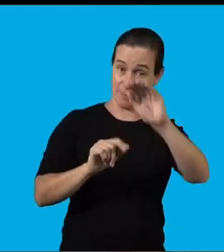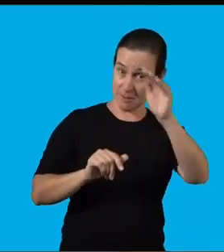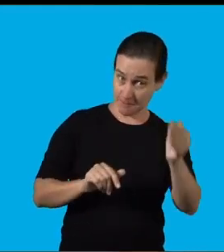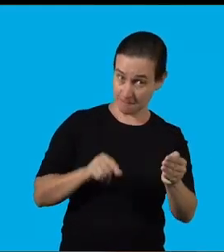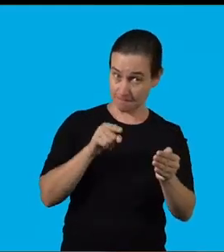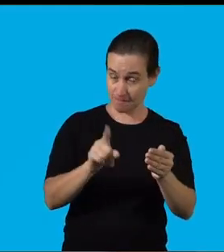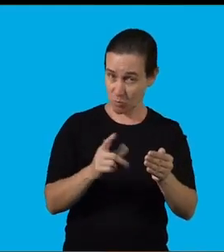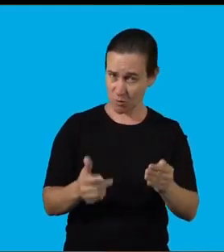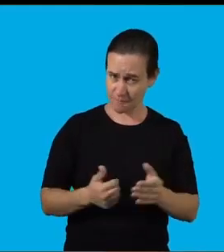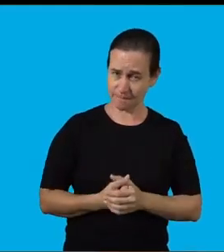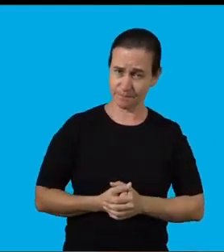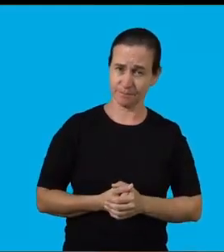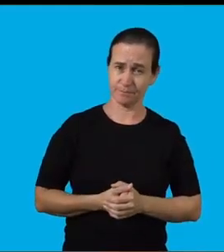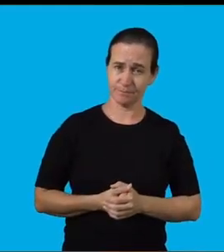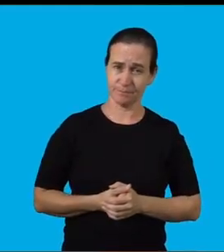times by,